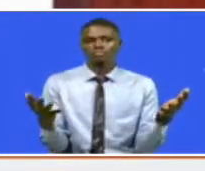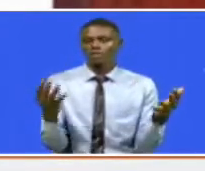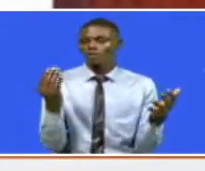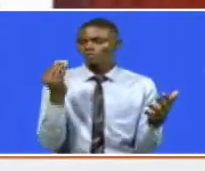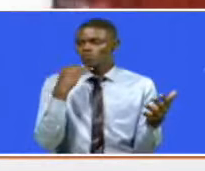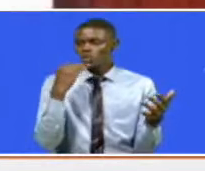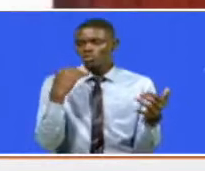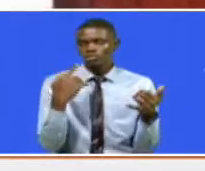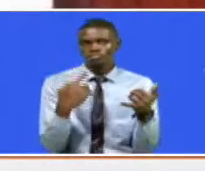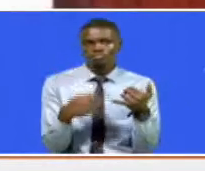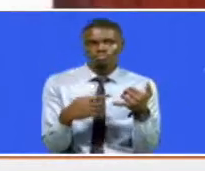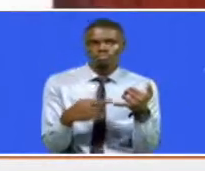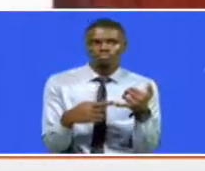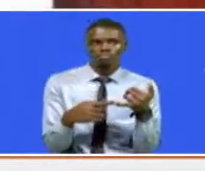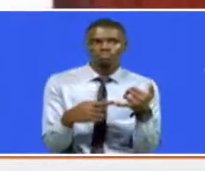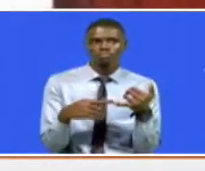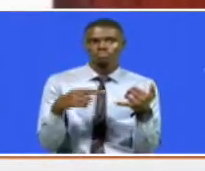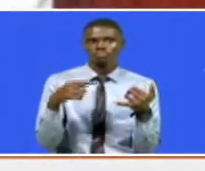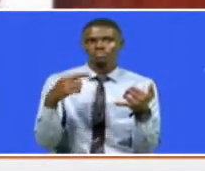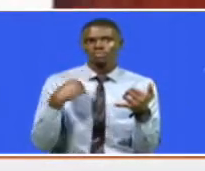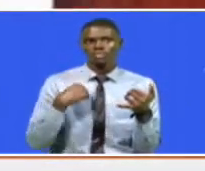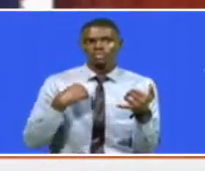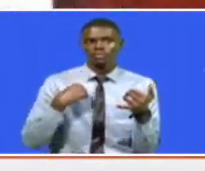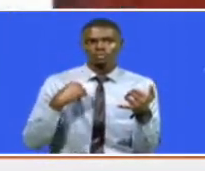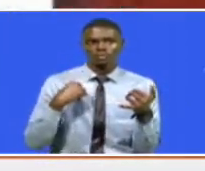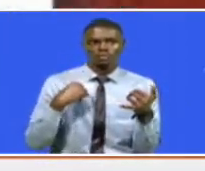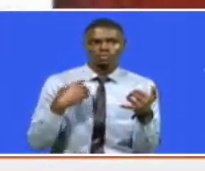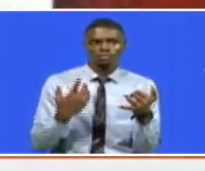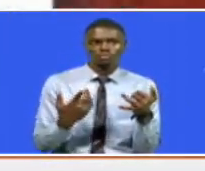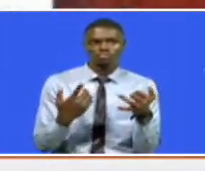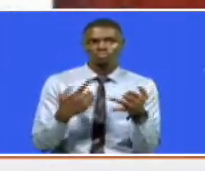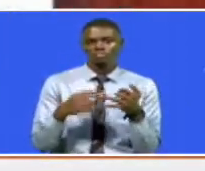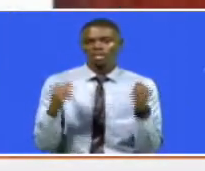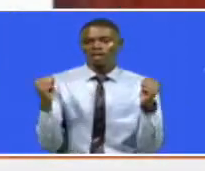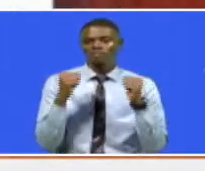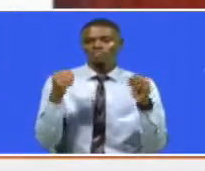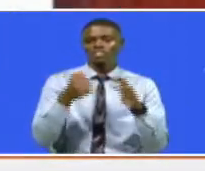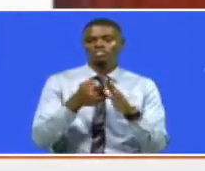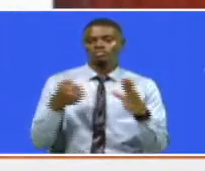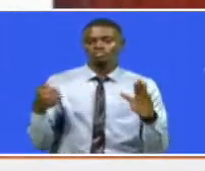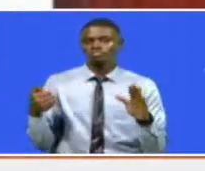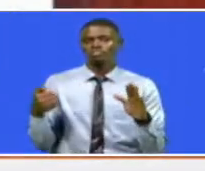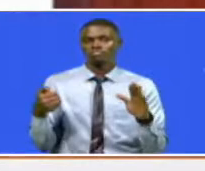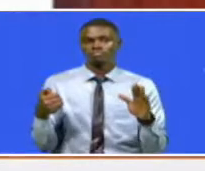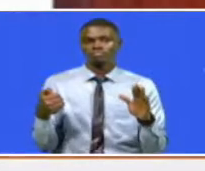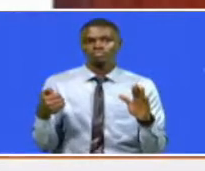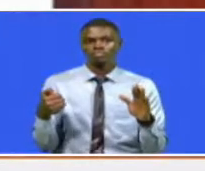food, glasses, the fridge,